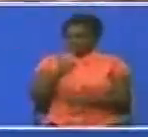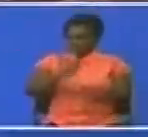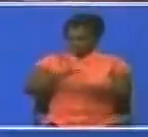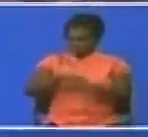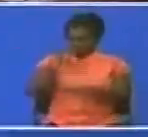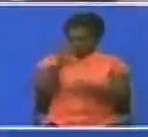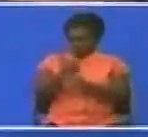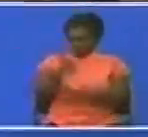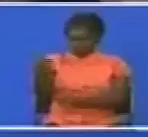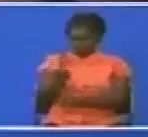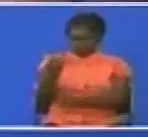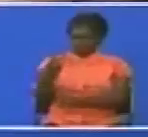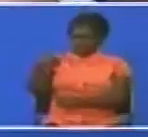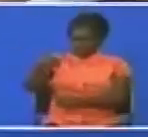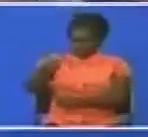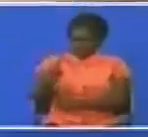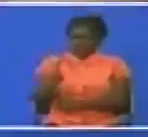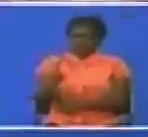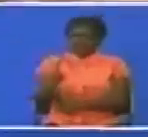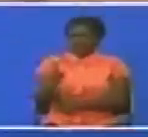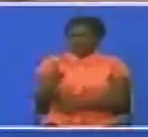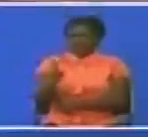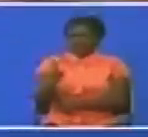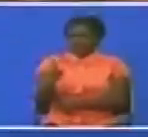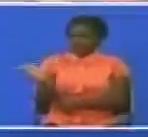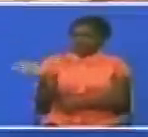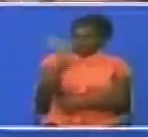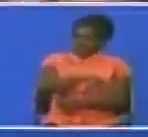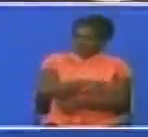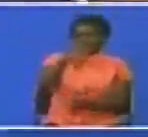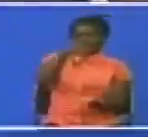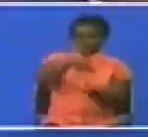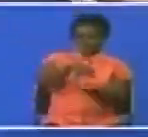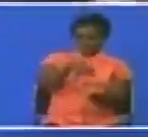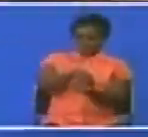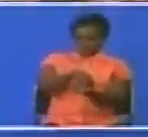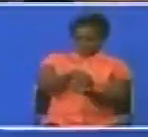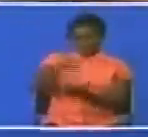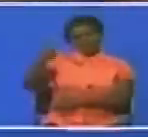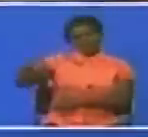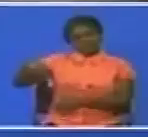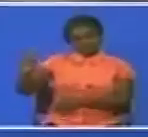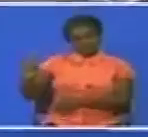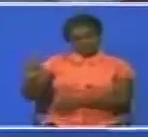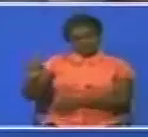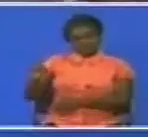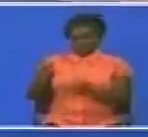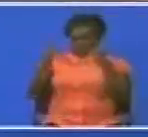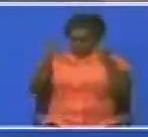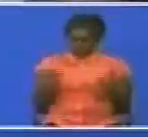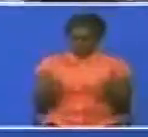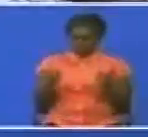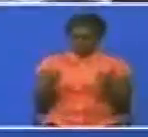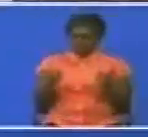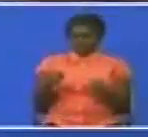results. Kagumo High School can be said to have bounced back, and rightly so. A once strong academic giant